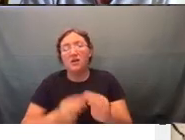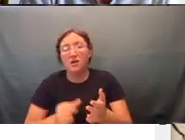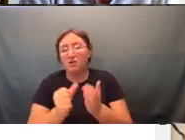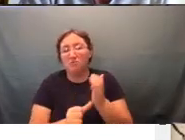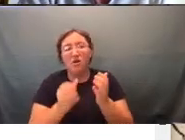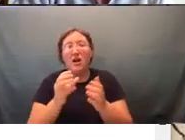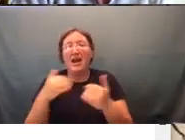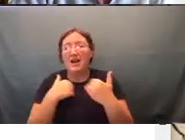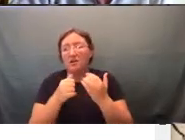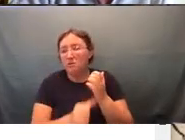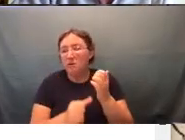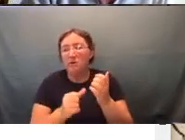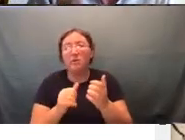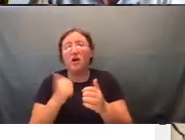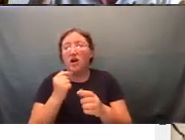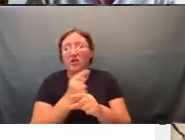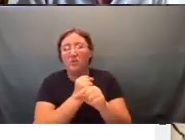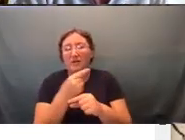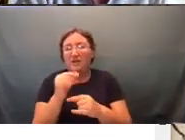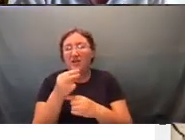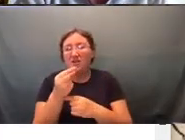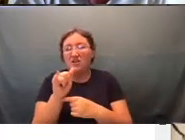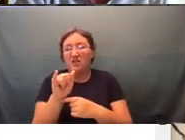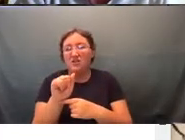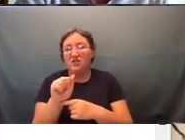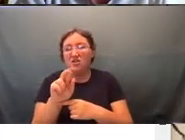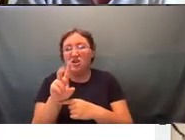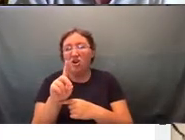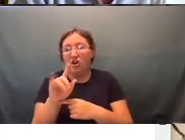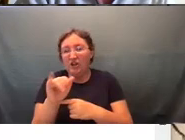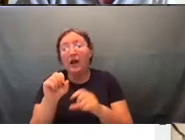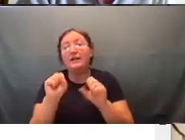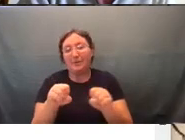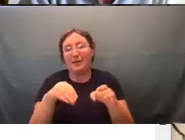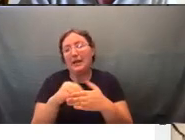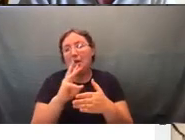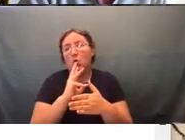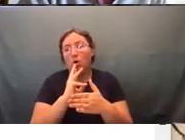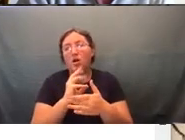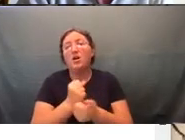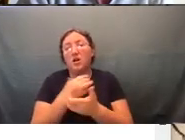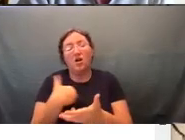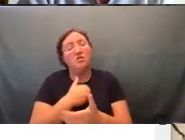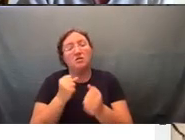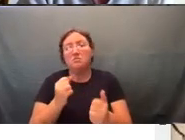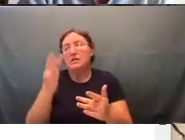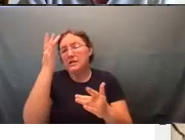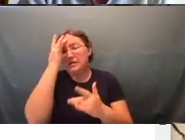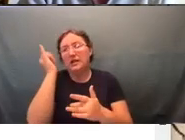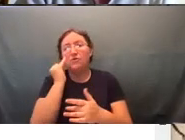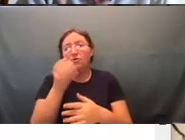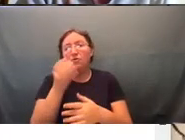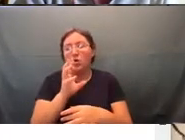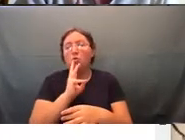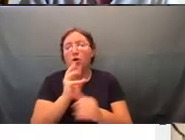other bacteria like Giardia is a common one you'll hear, can cause us to get sick from drinking untreated